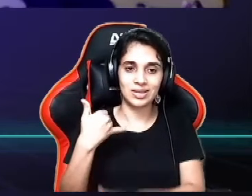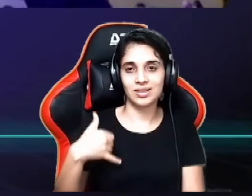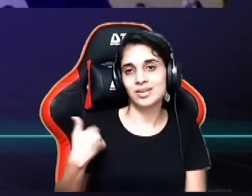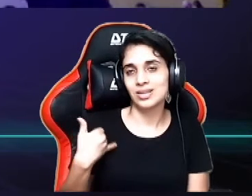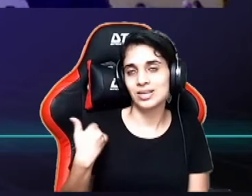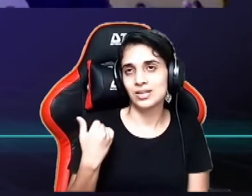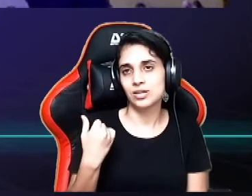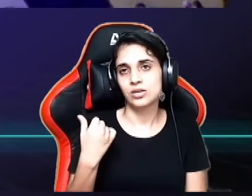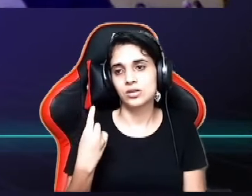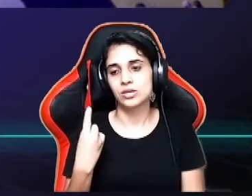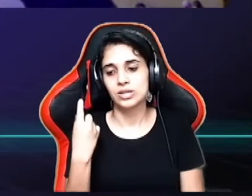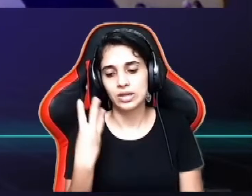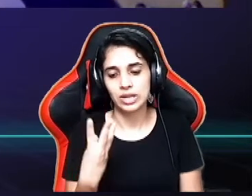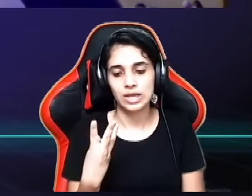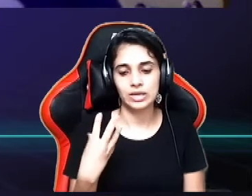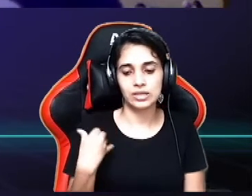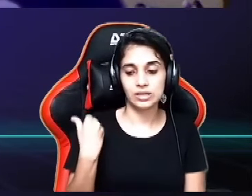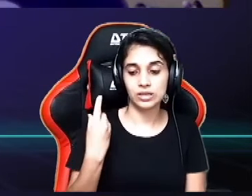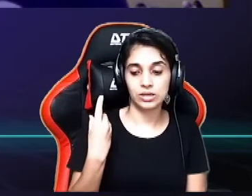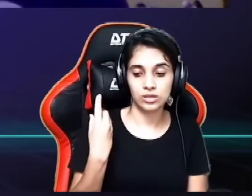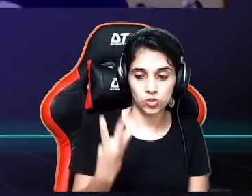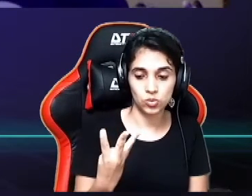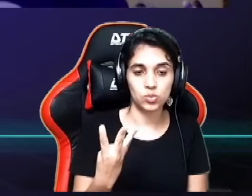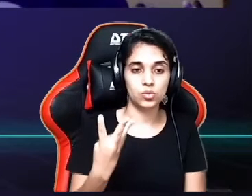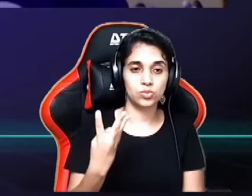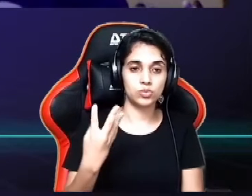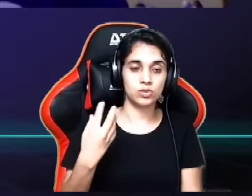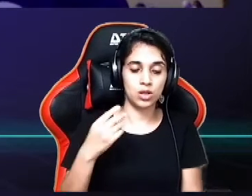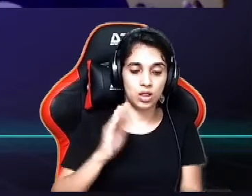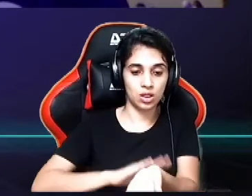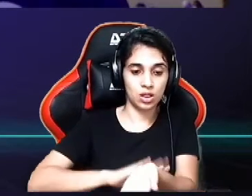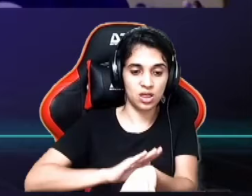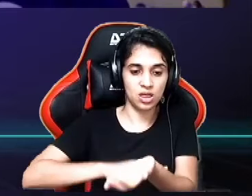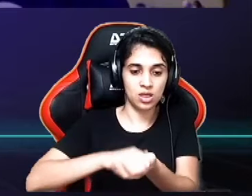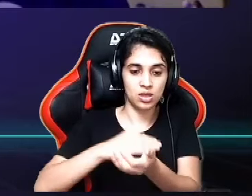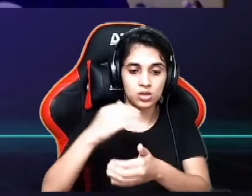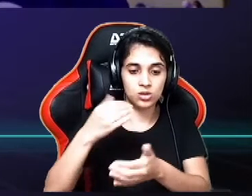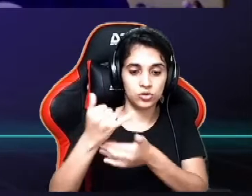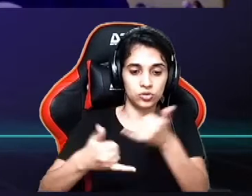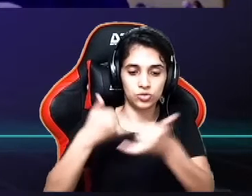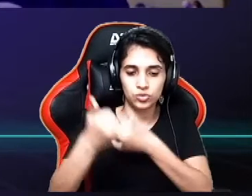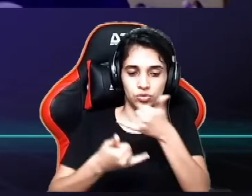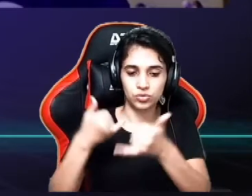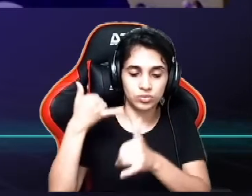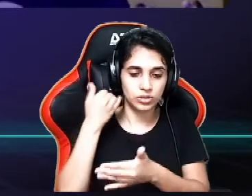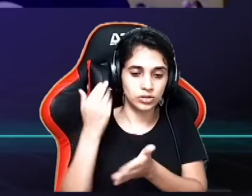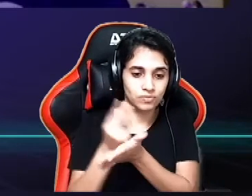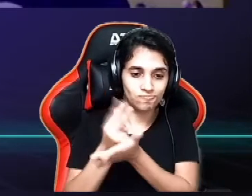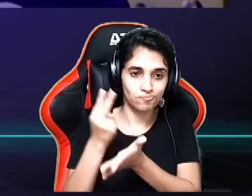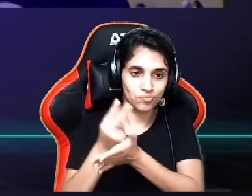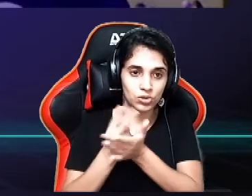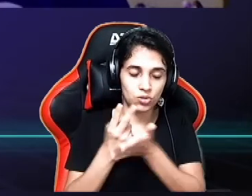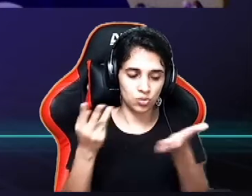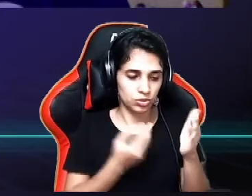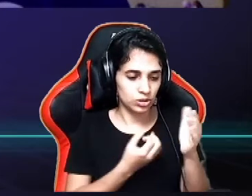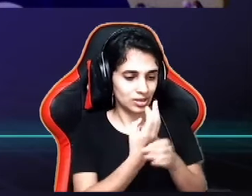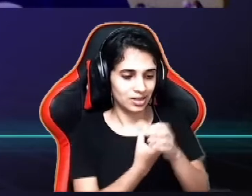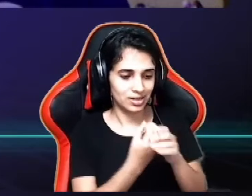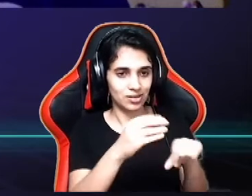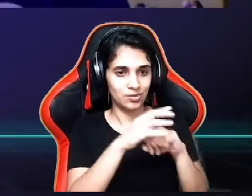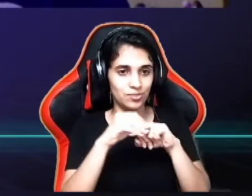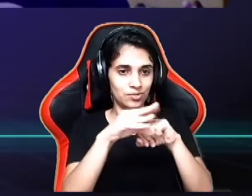mobile when I was, 13, 14 years old. I got addicted. I started playing all mobile games. I started producing content. And